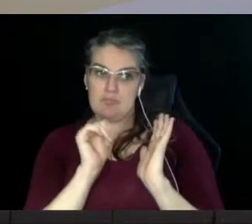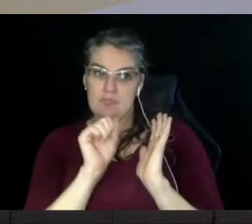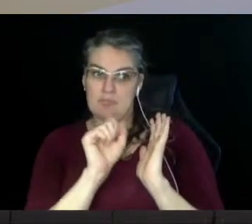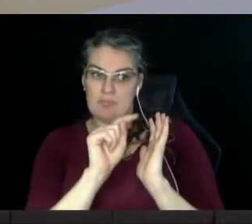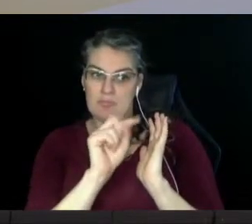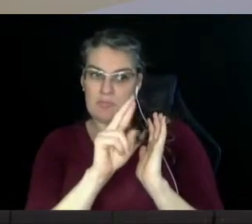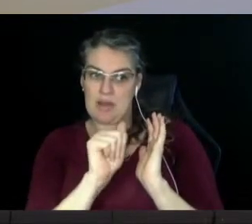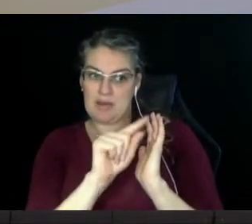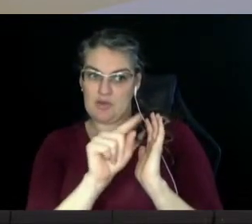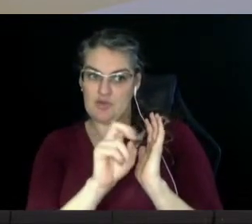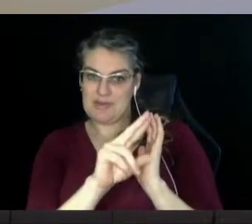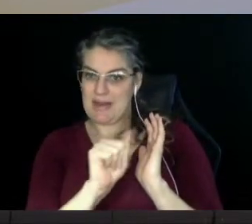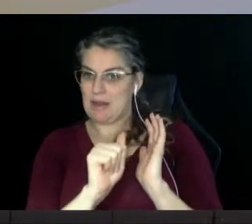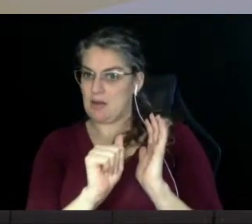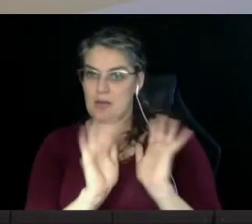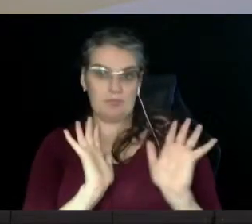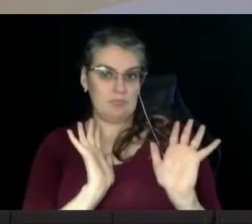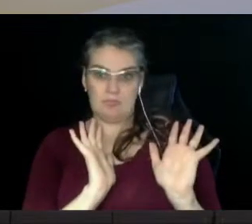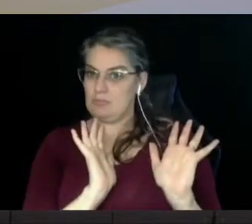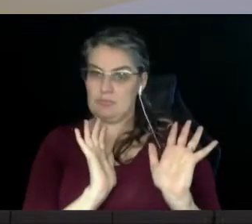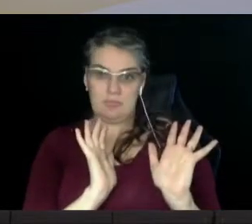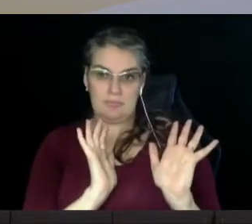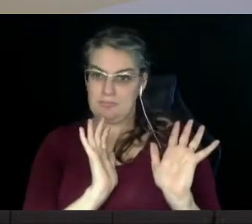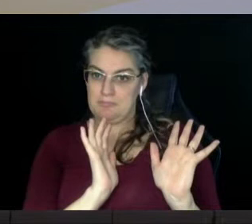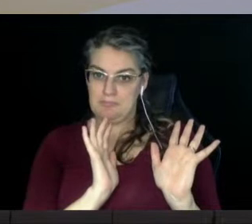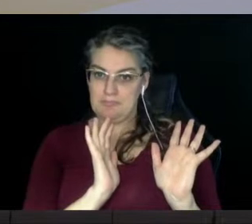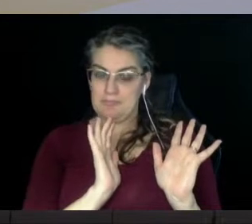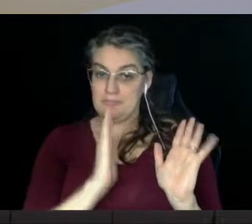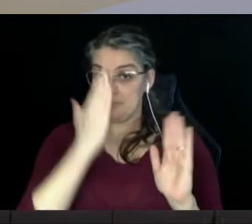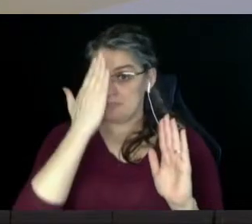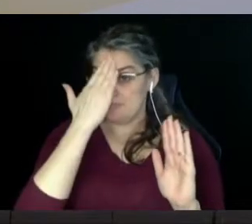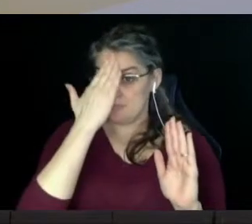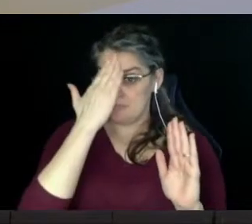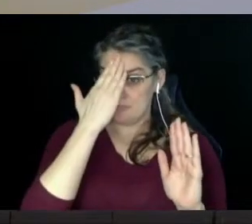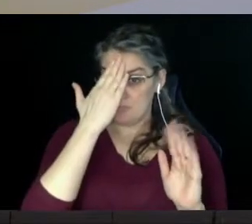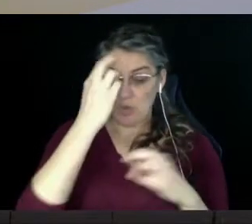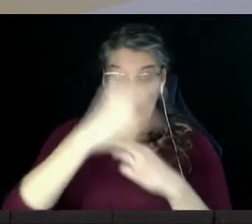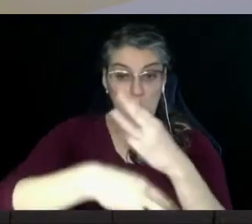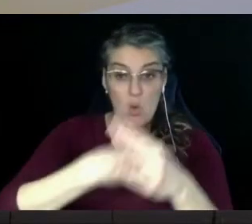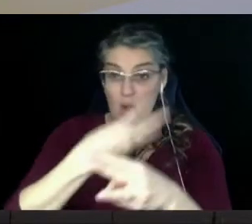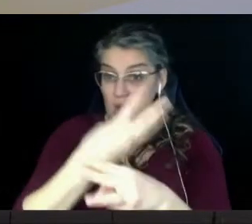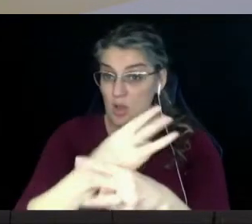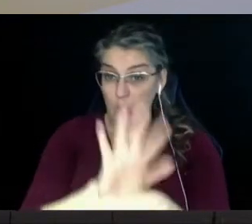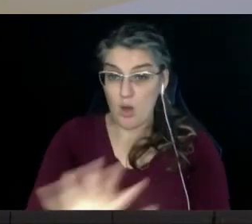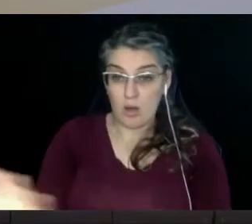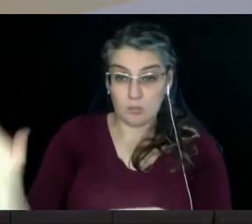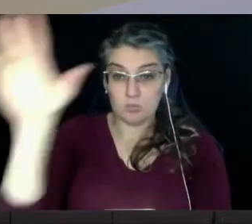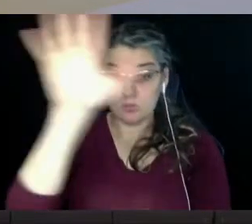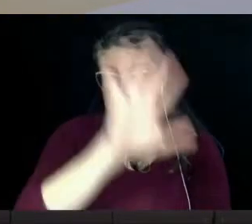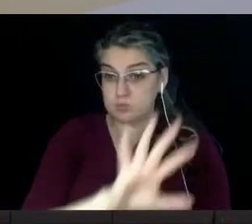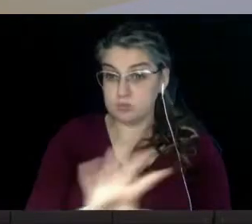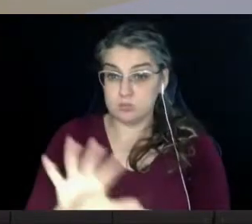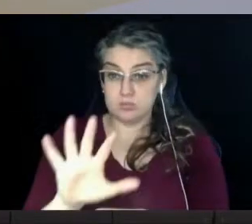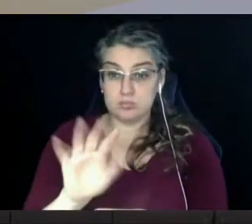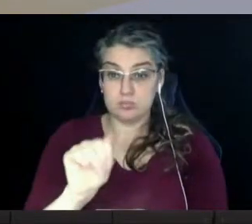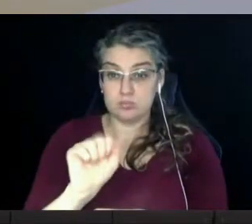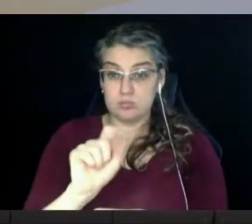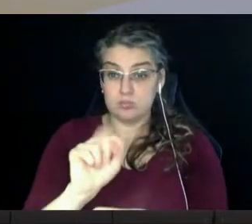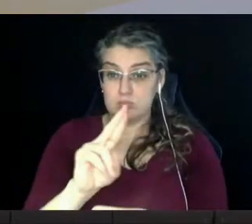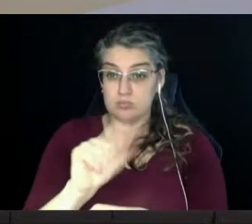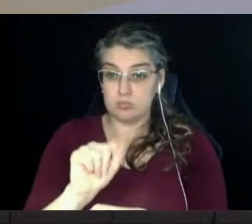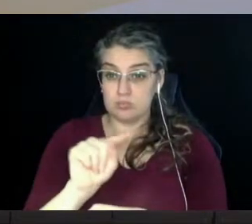AstraZeneca has been given to millions of people across the world and continues to be administered across the